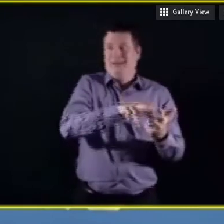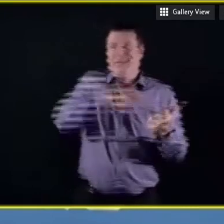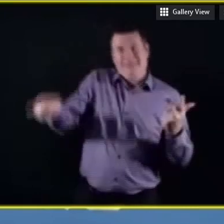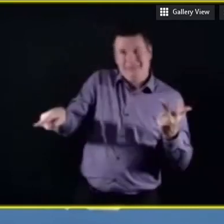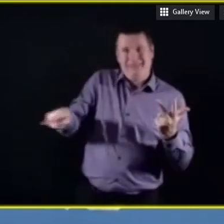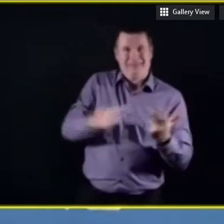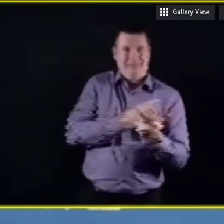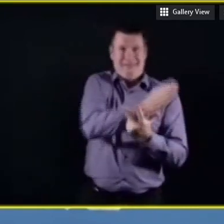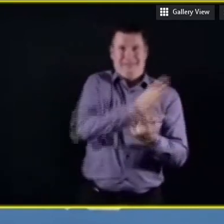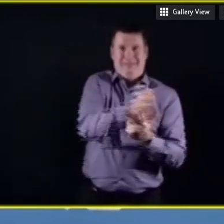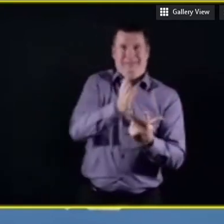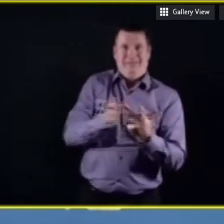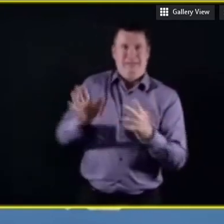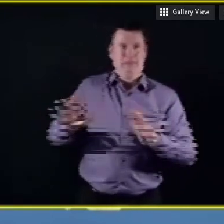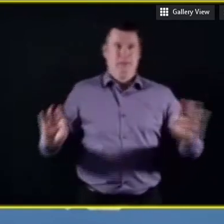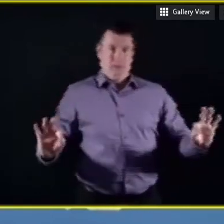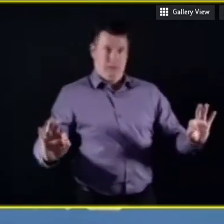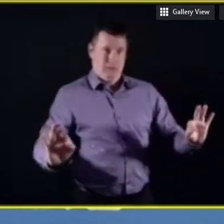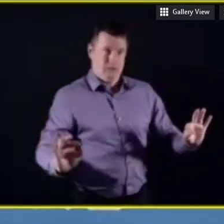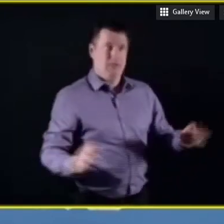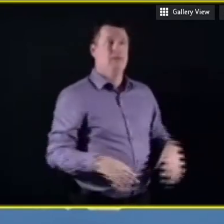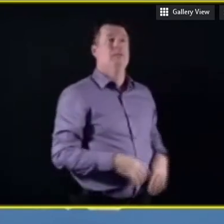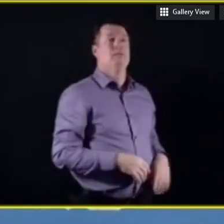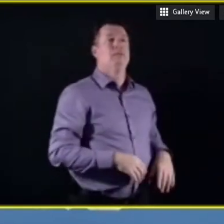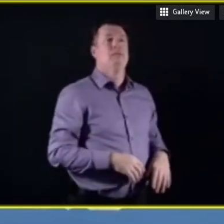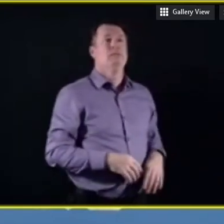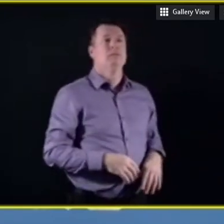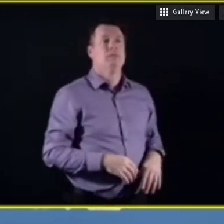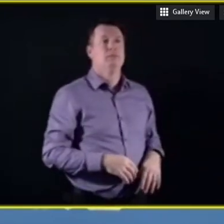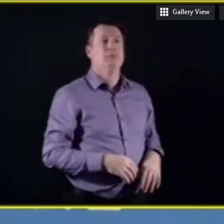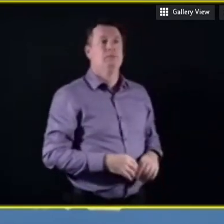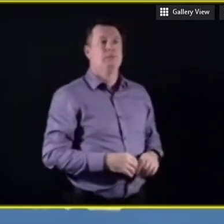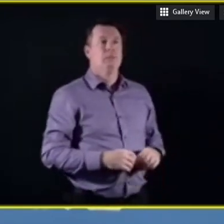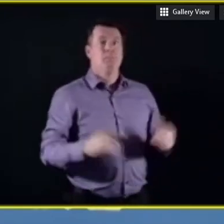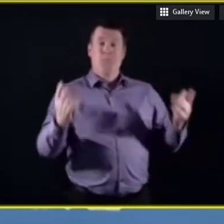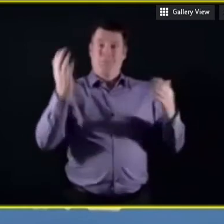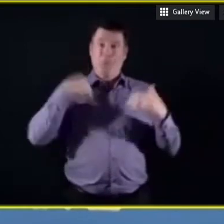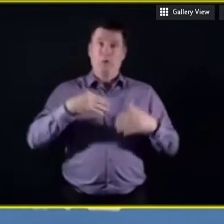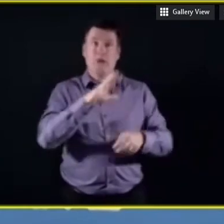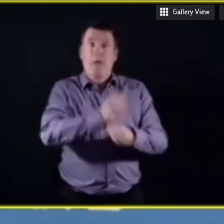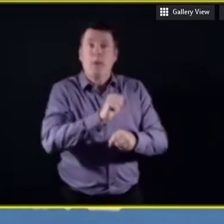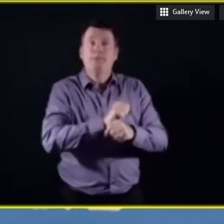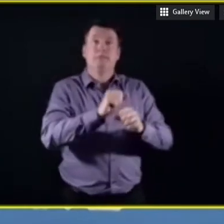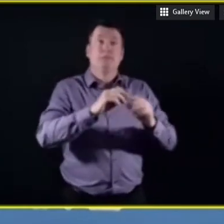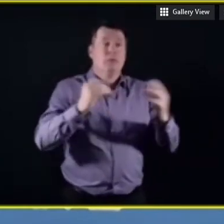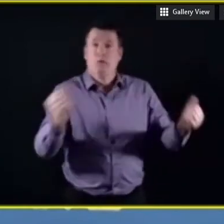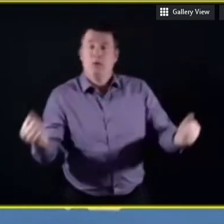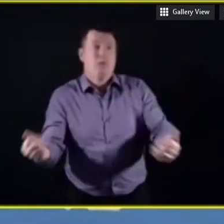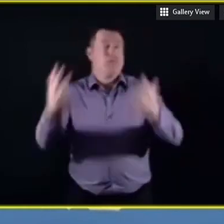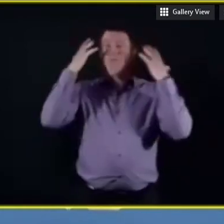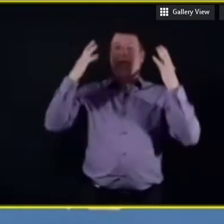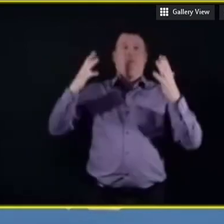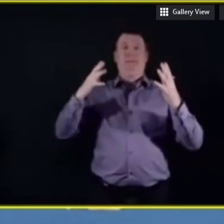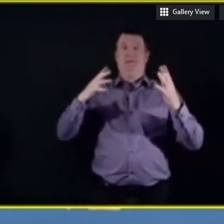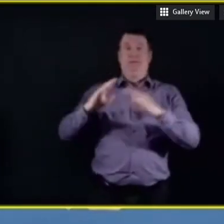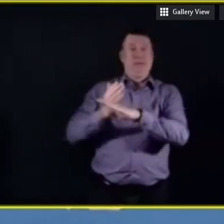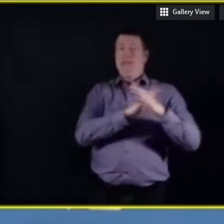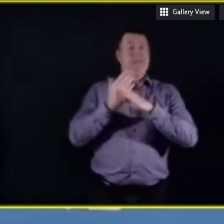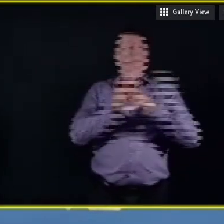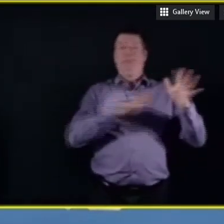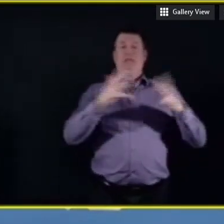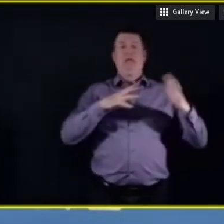about non-COVID illness, possibly even causing more deaths than COVID in some communities because of deferred